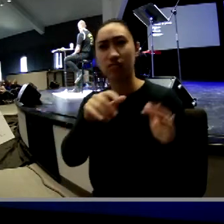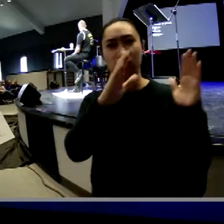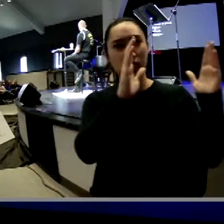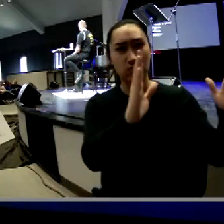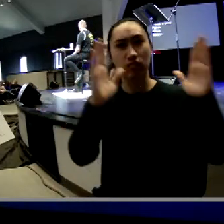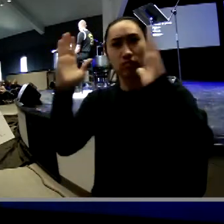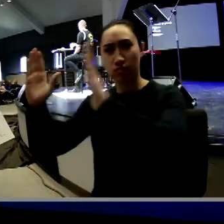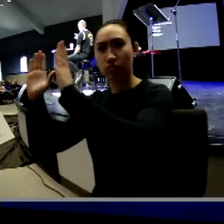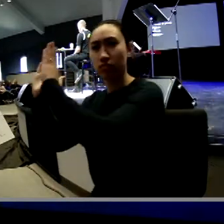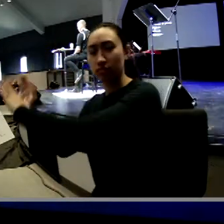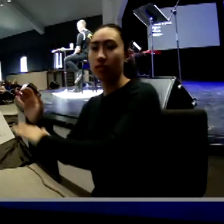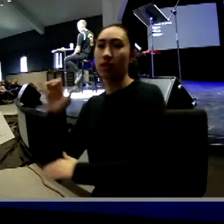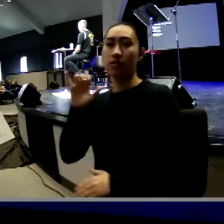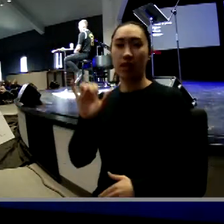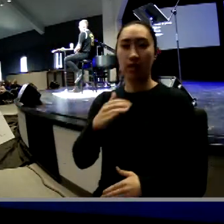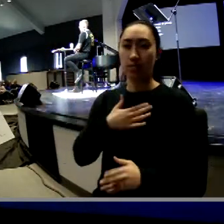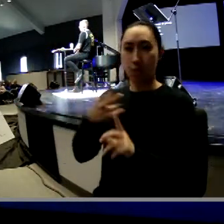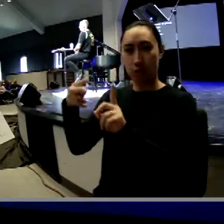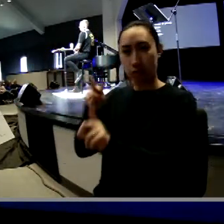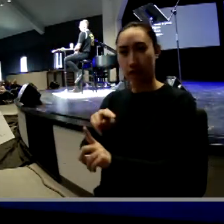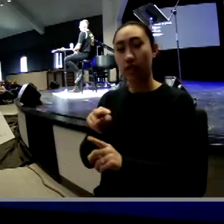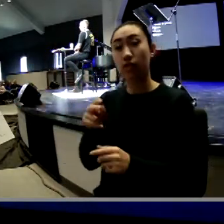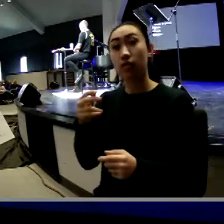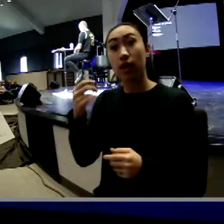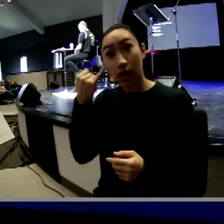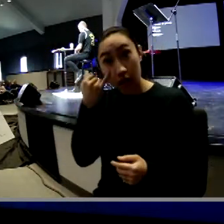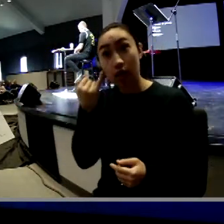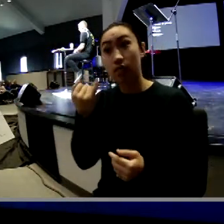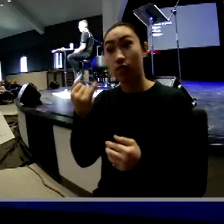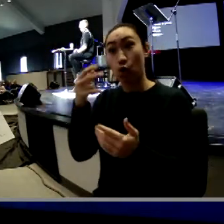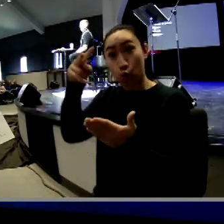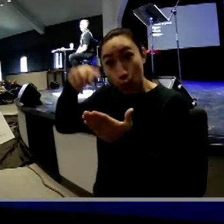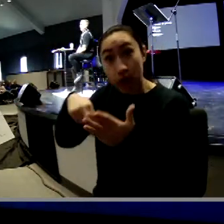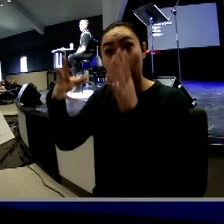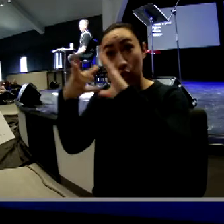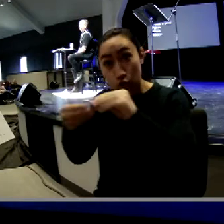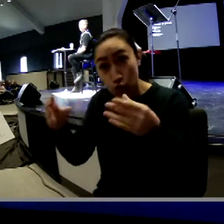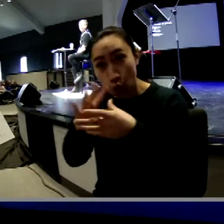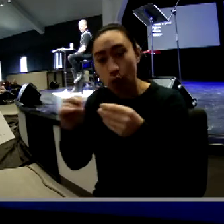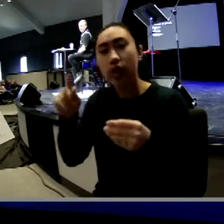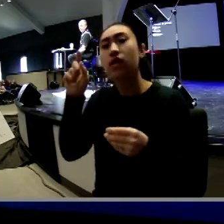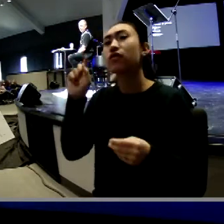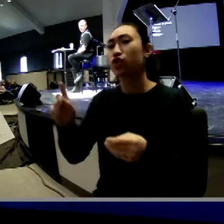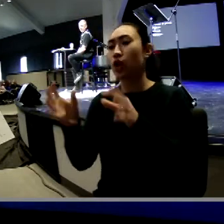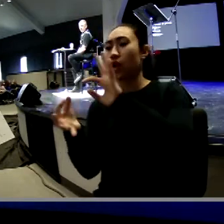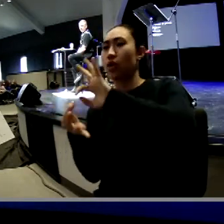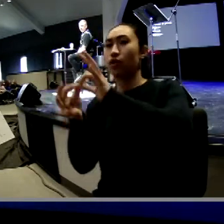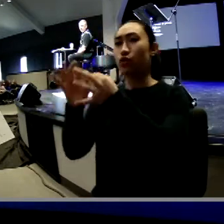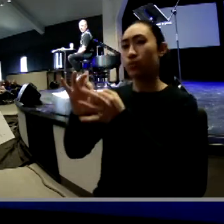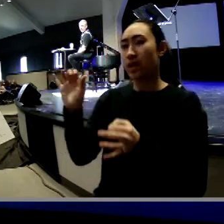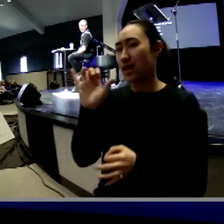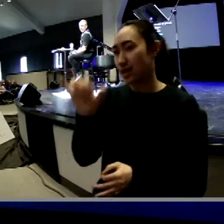a couple examples. I don't want to go into today, but church people can be a lot like the older brother